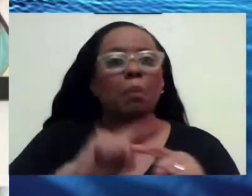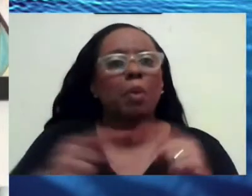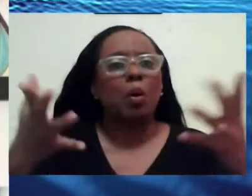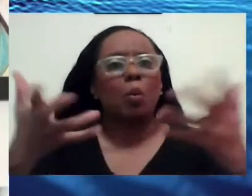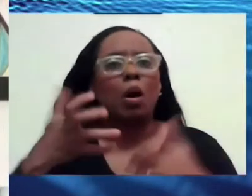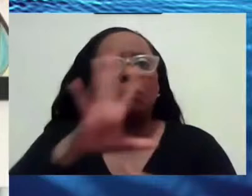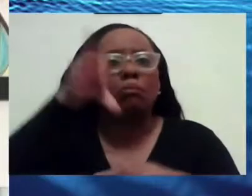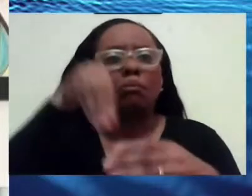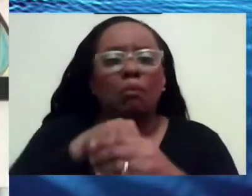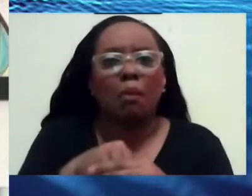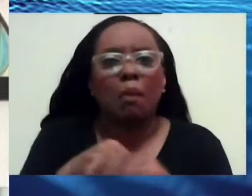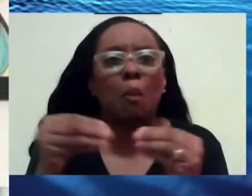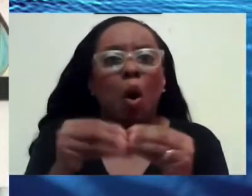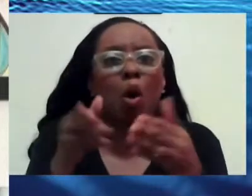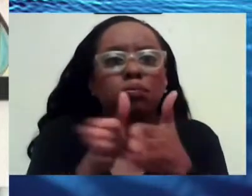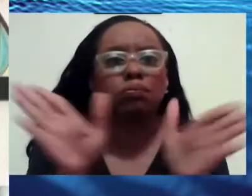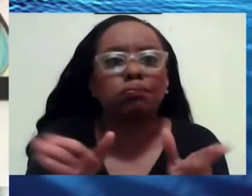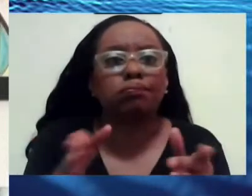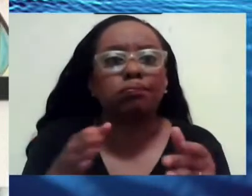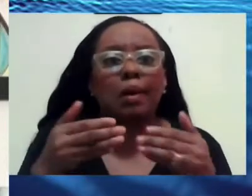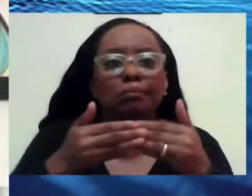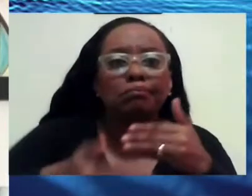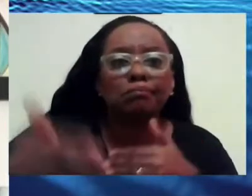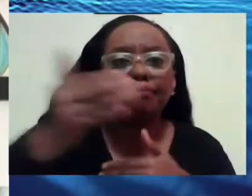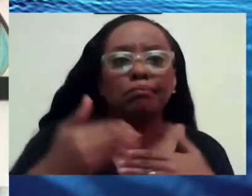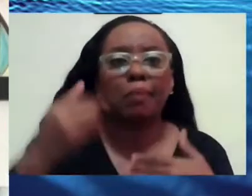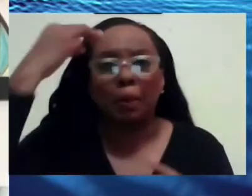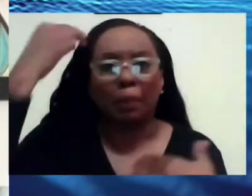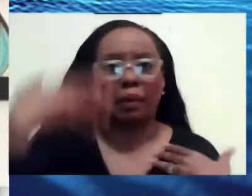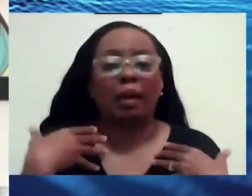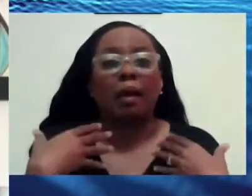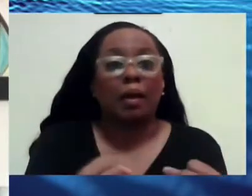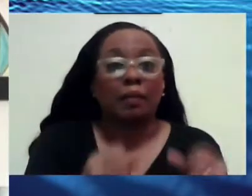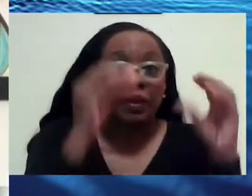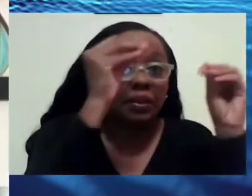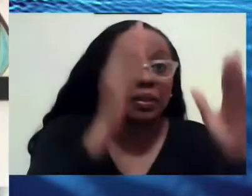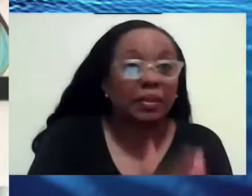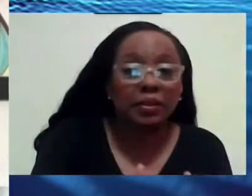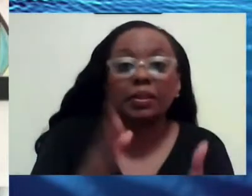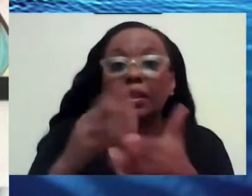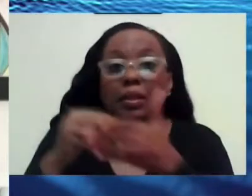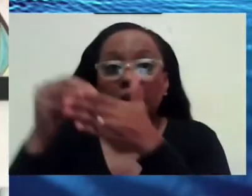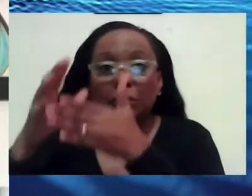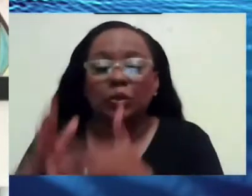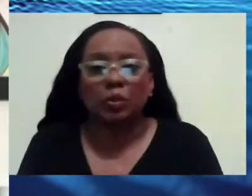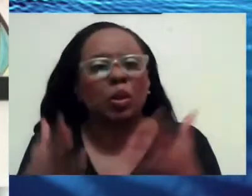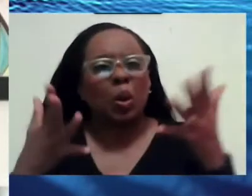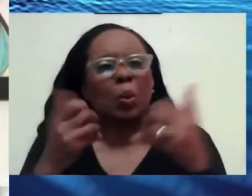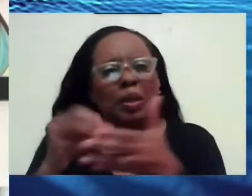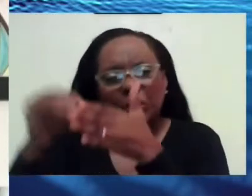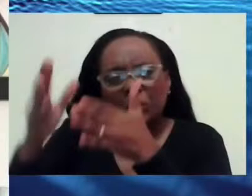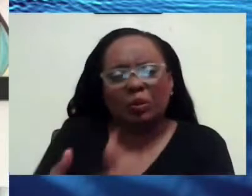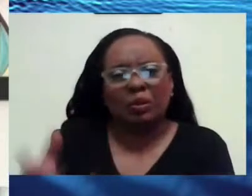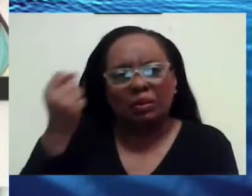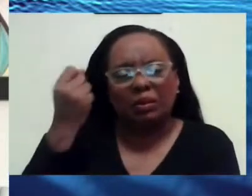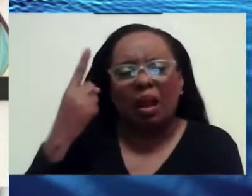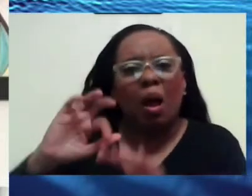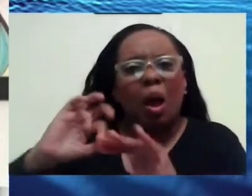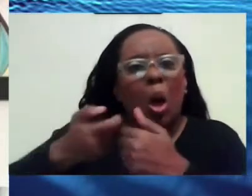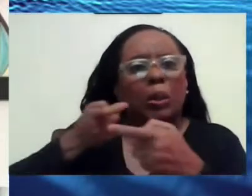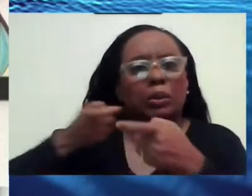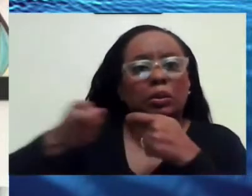approach that we will take going forward, even within the wider curriculum, to be able to ensure that our students understand how to deal with these types